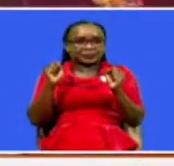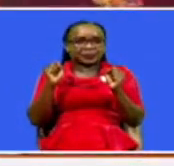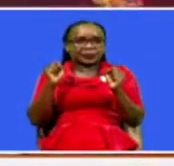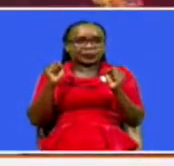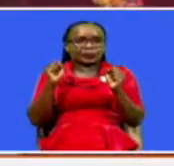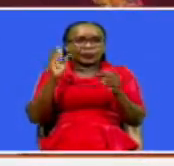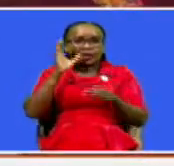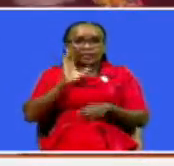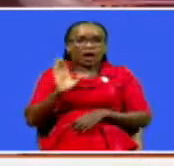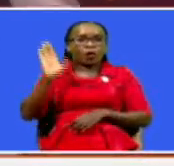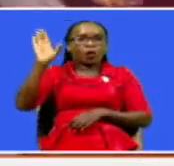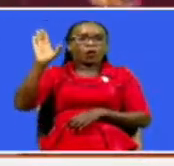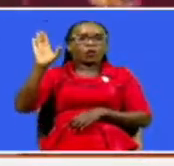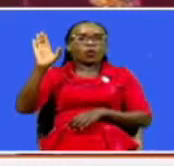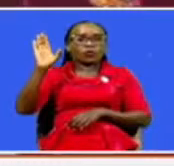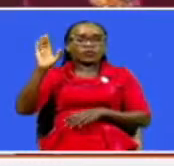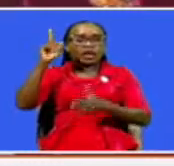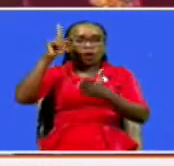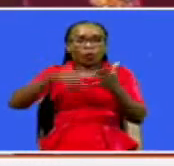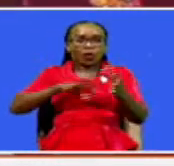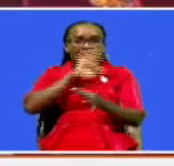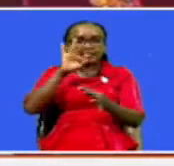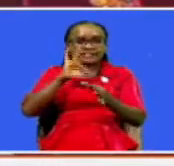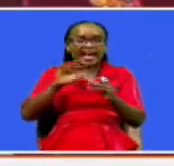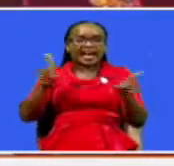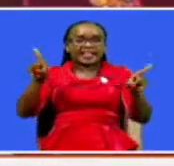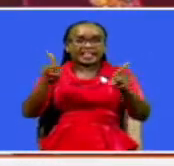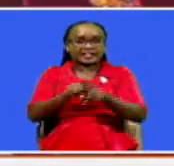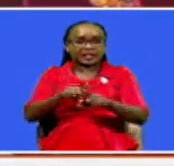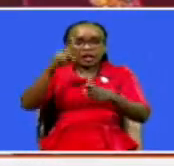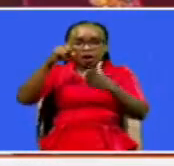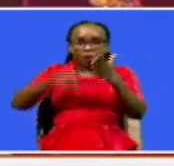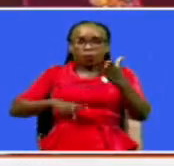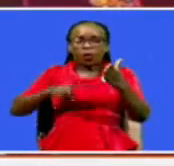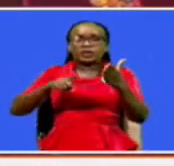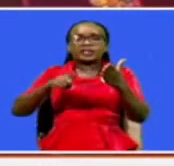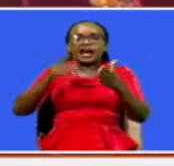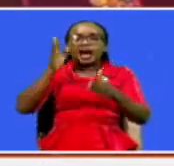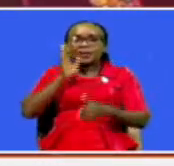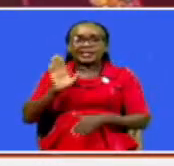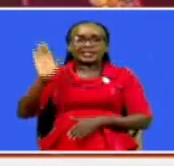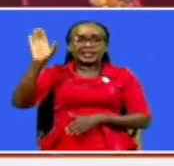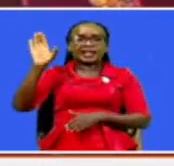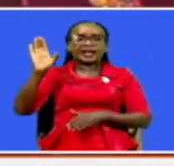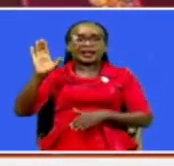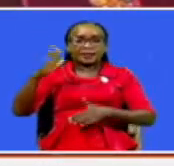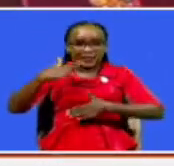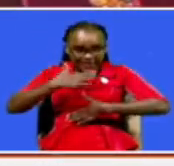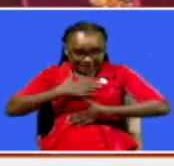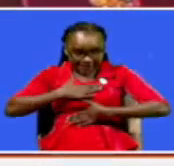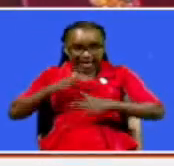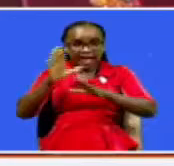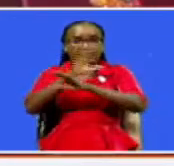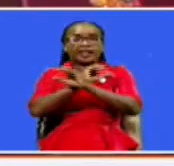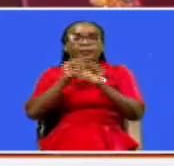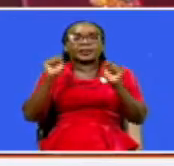oath in terms of wording is exactly the same as that taken by His Excellency the President.